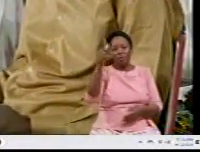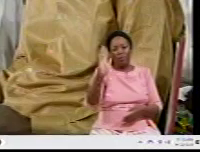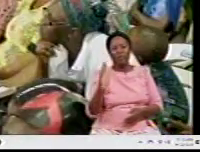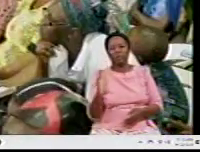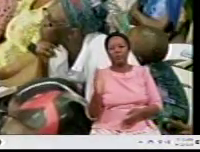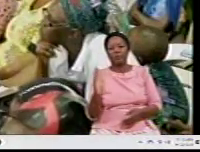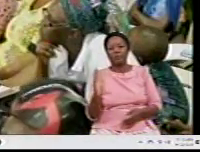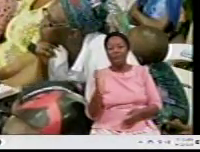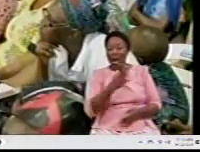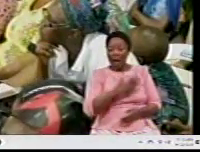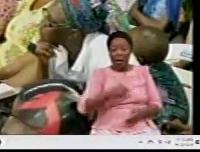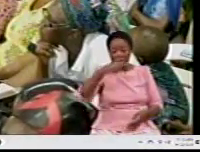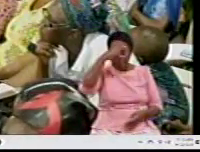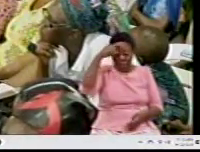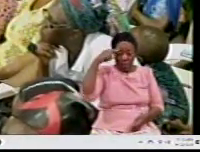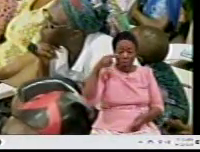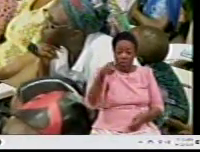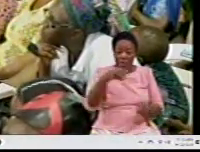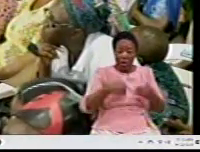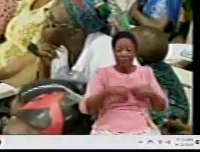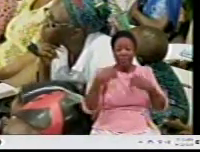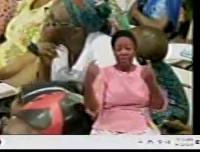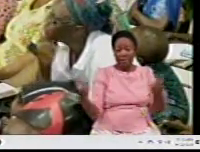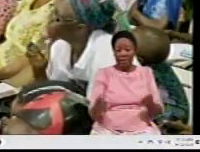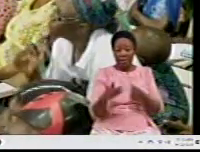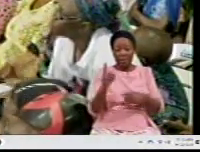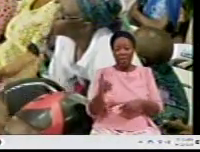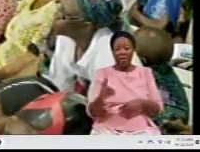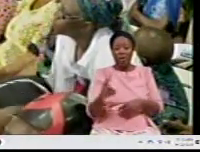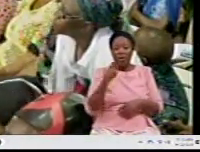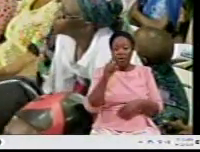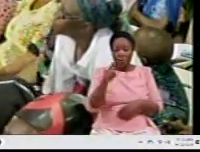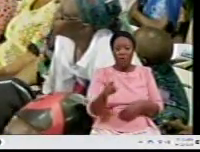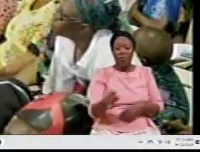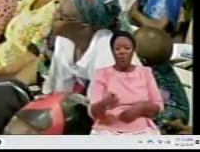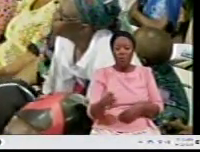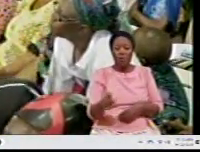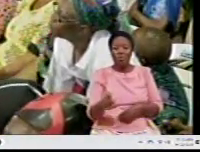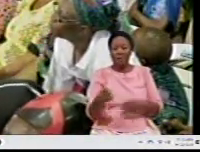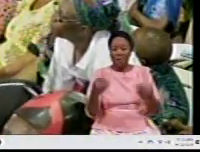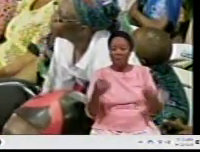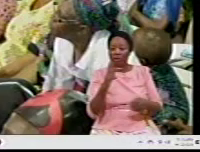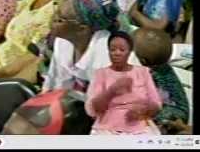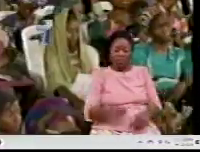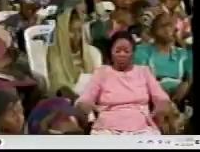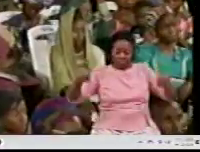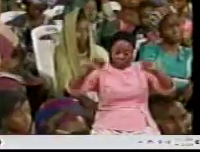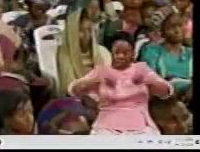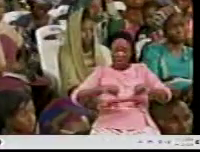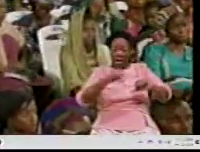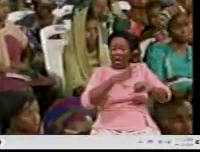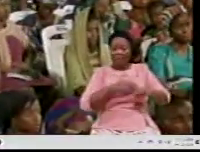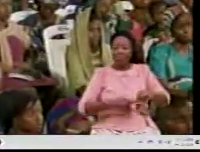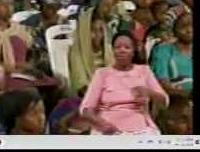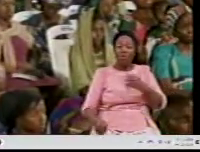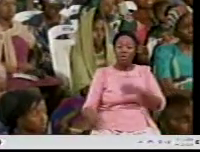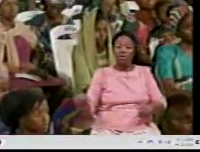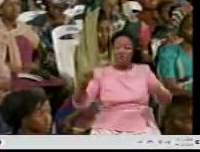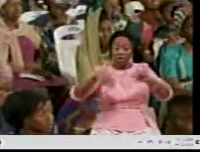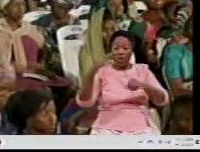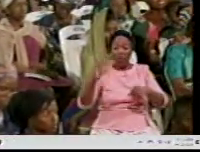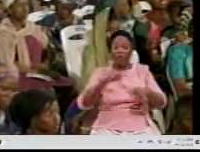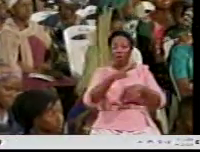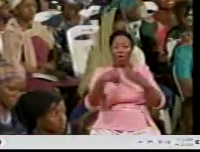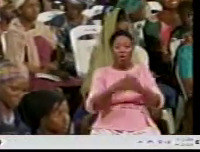And because you had sinned, you bear the doom and the damnation of the Almighty God,